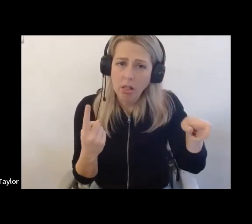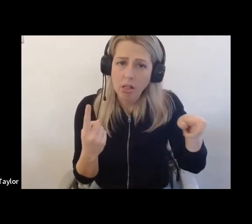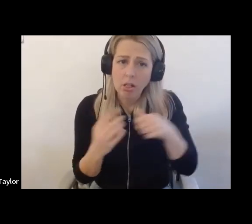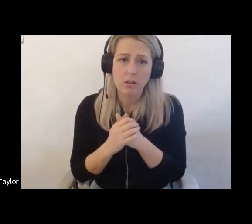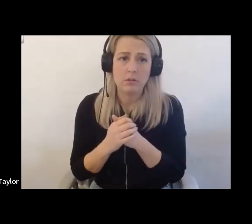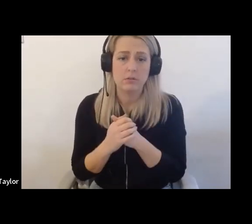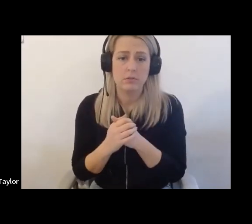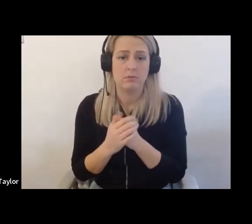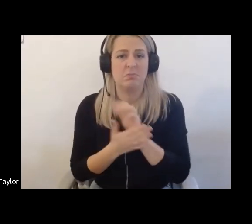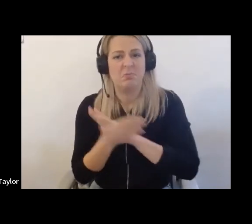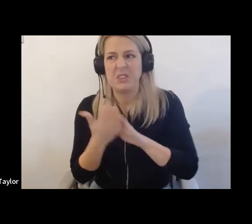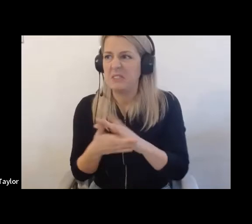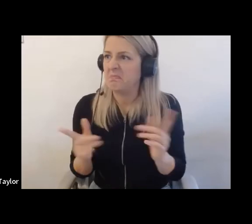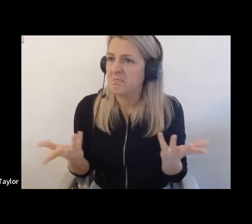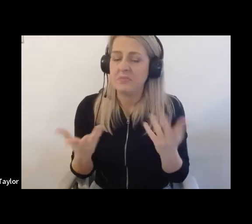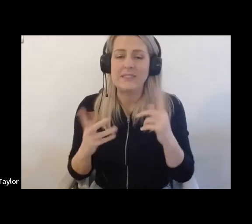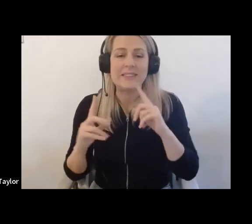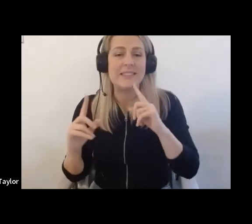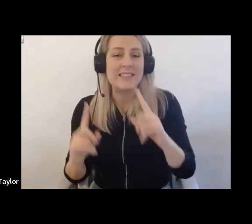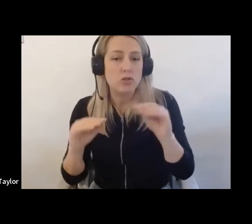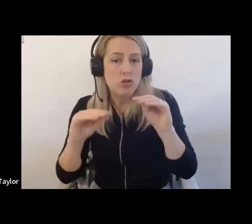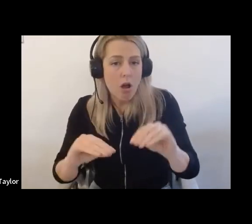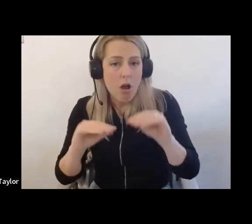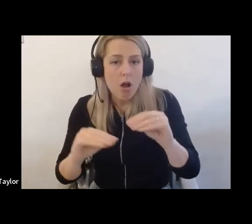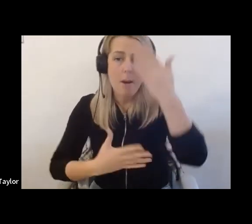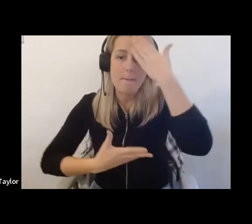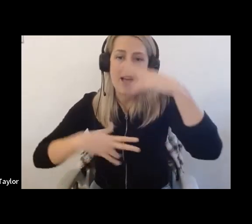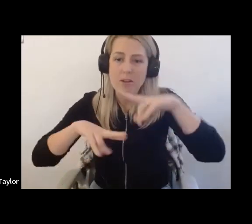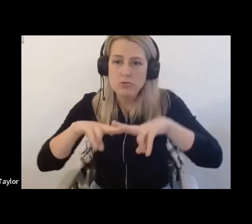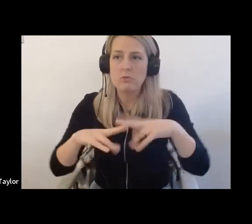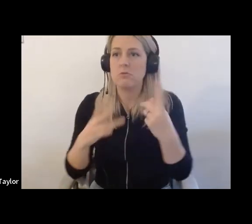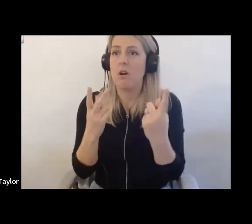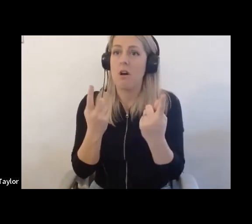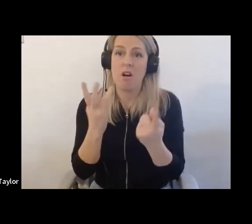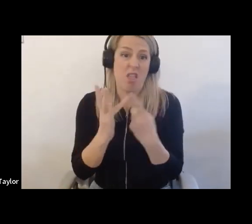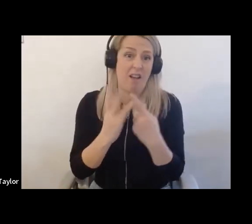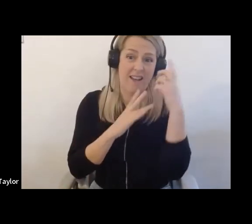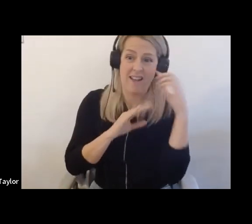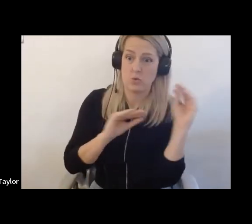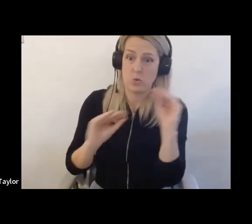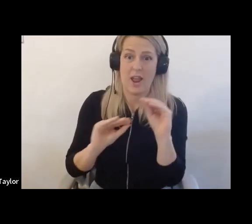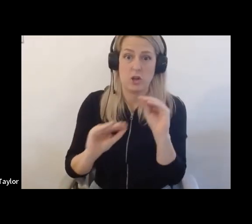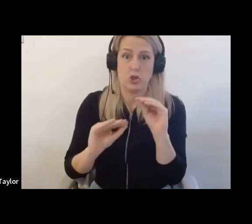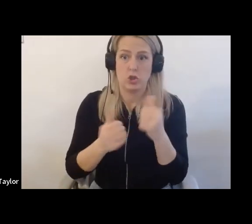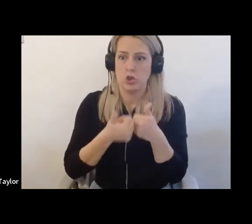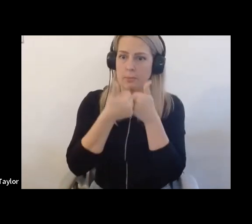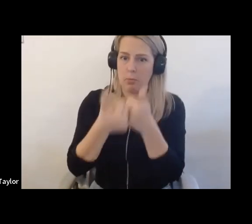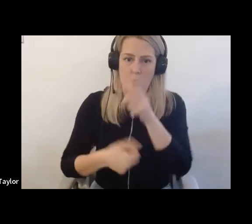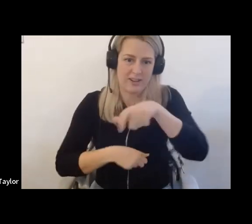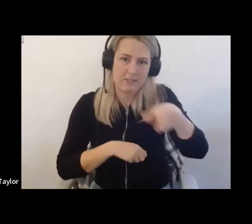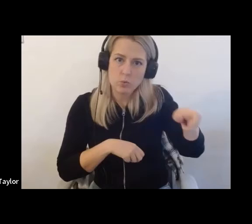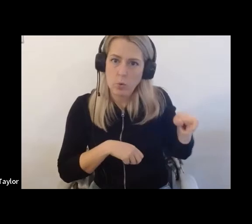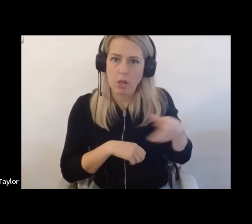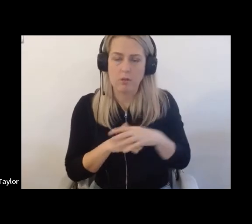Currently, teachers, parents, and other educational support figures lack sufficient expertise